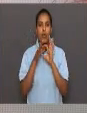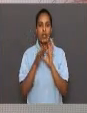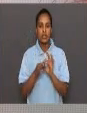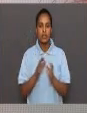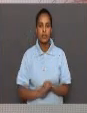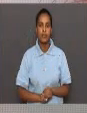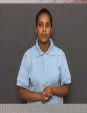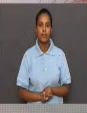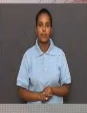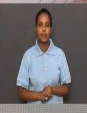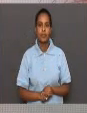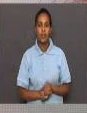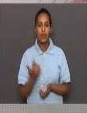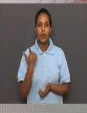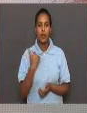metallic bonding.